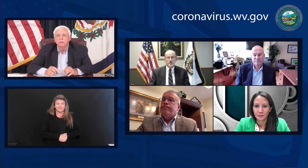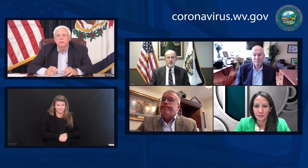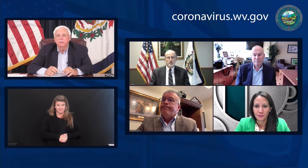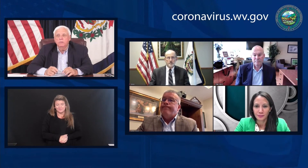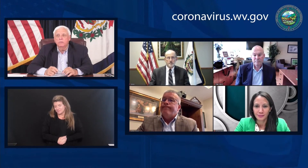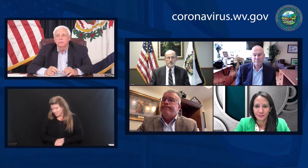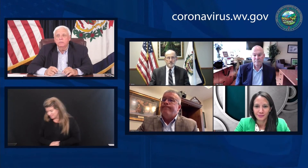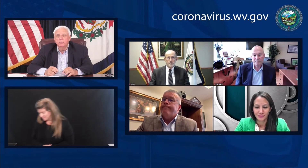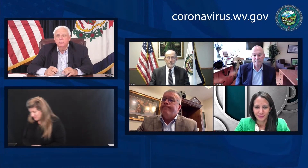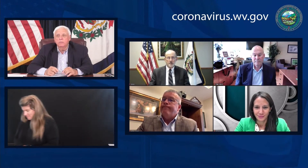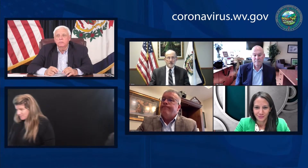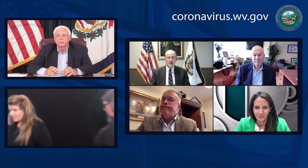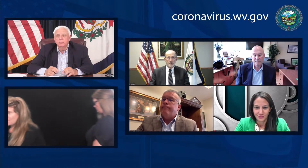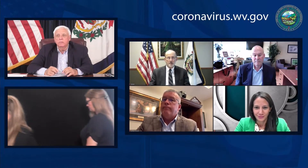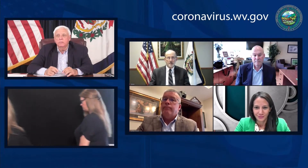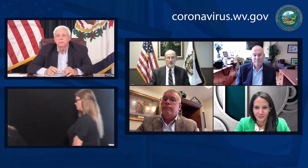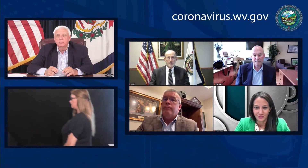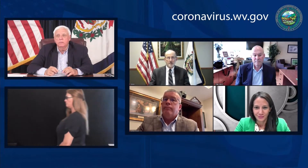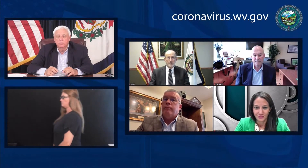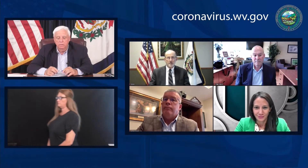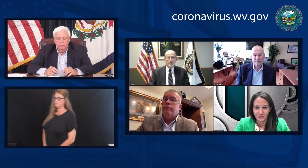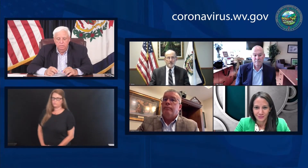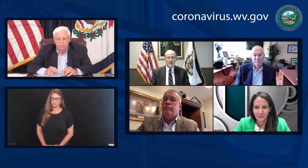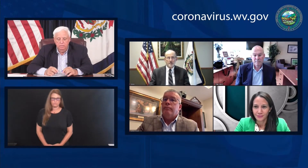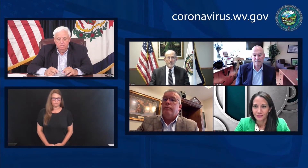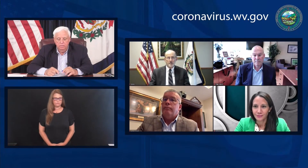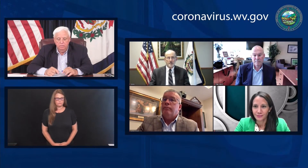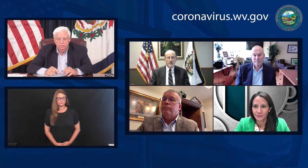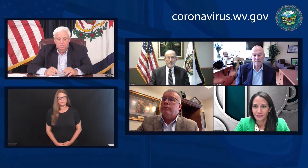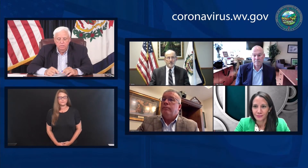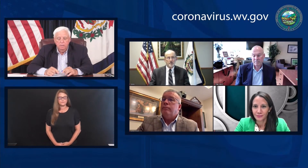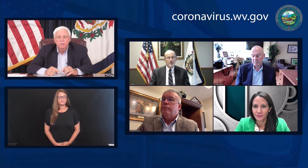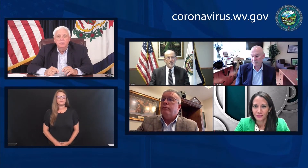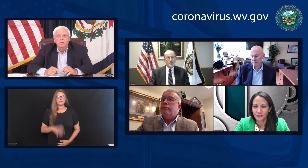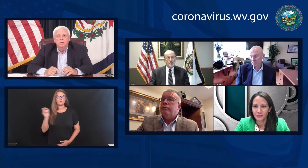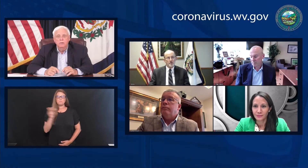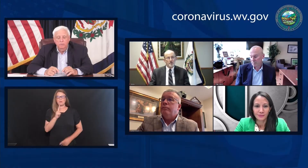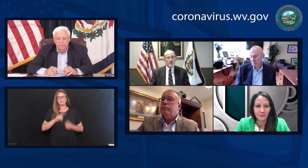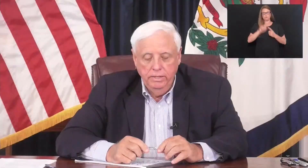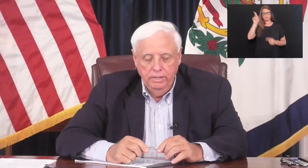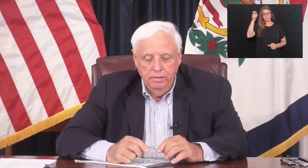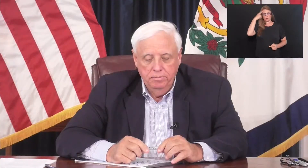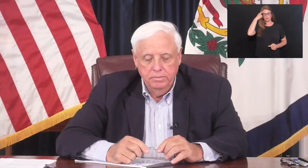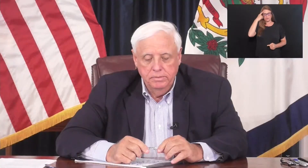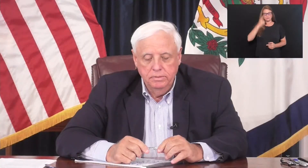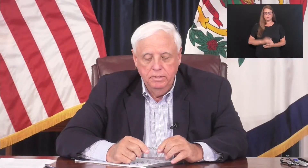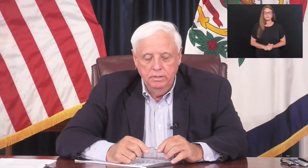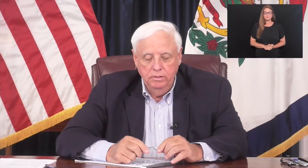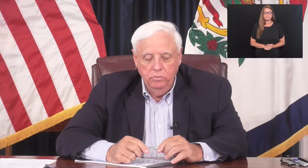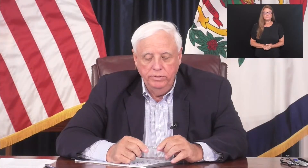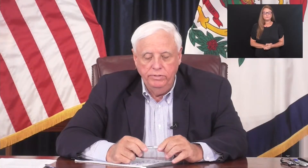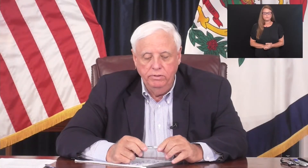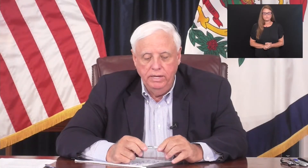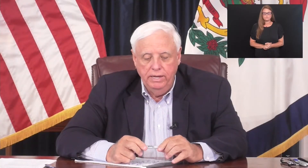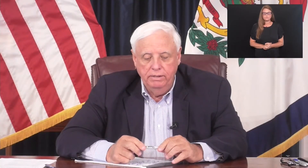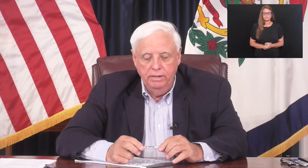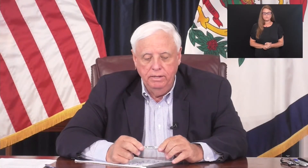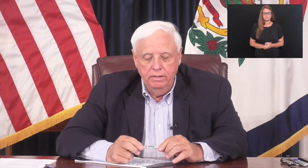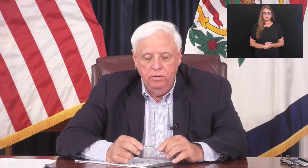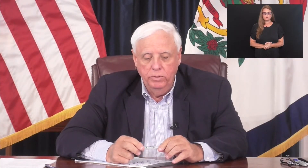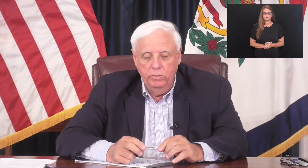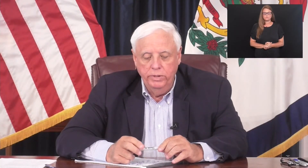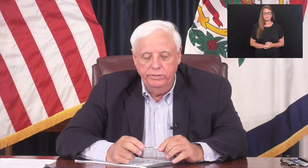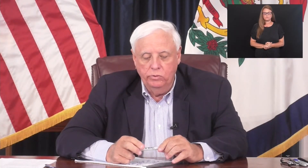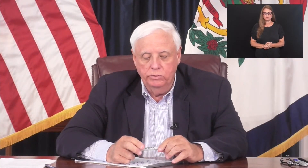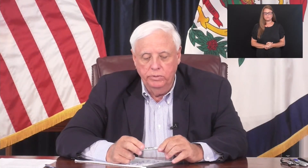Thank you, Dr. Marsh. We're going to go back to Governor Justice for just a second. Okay, we've still got